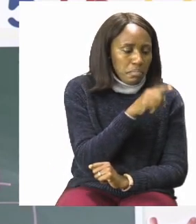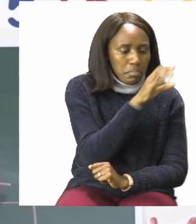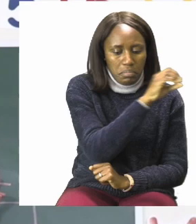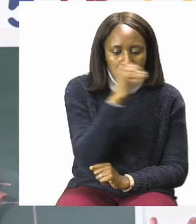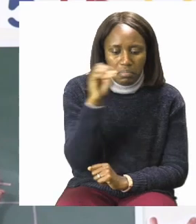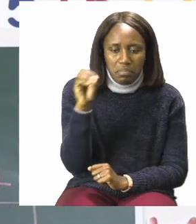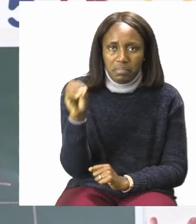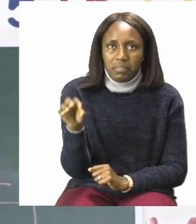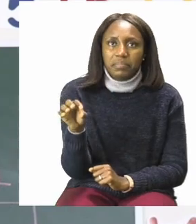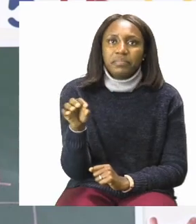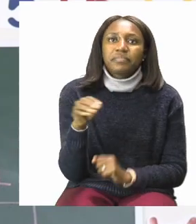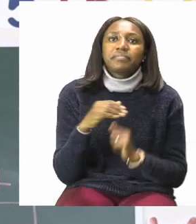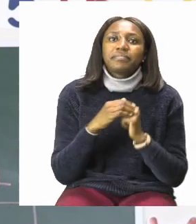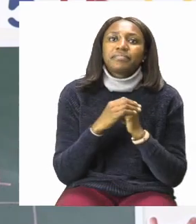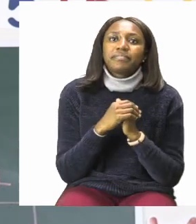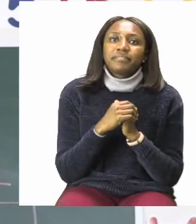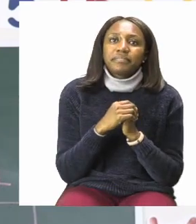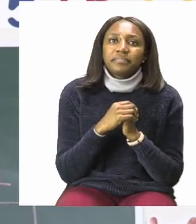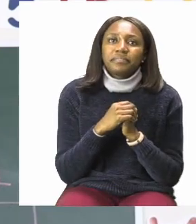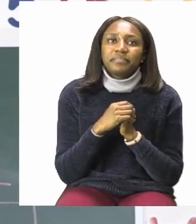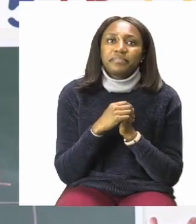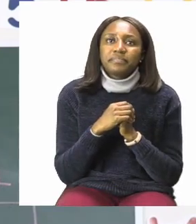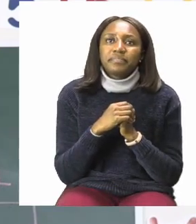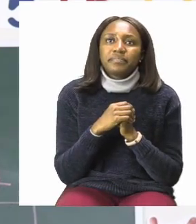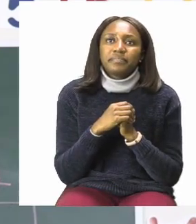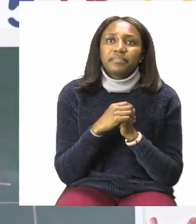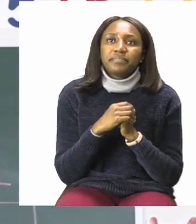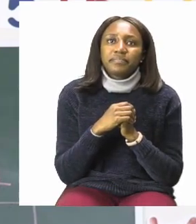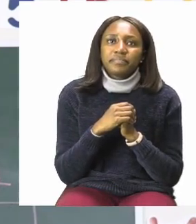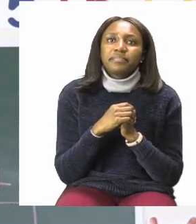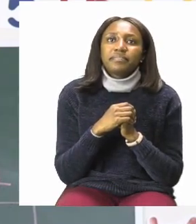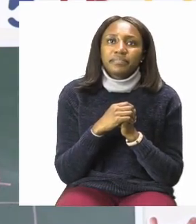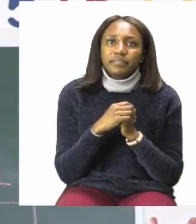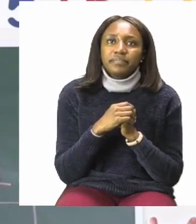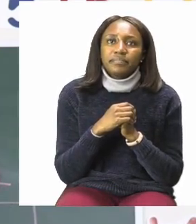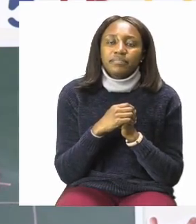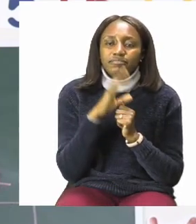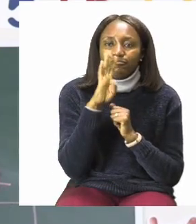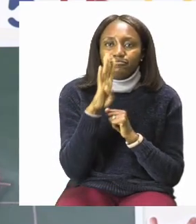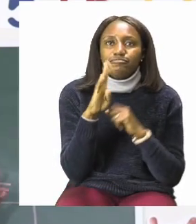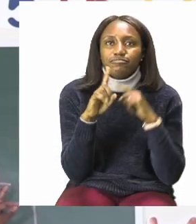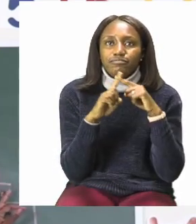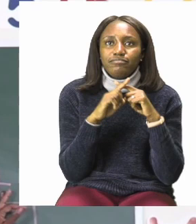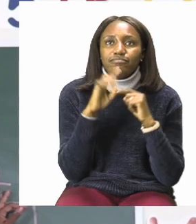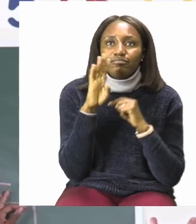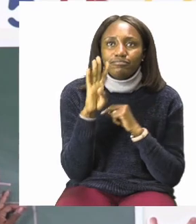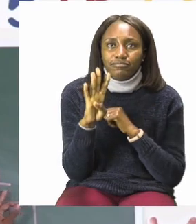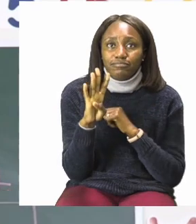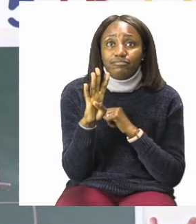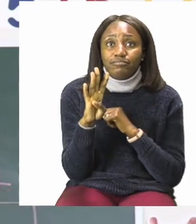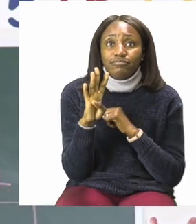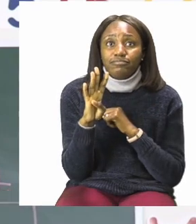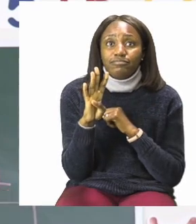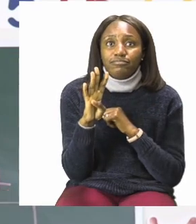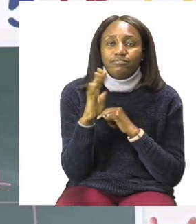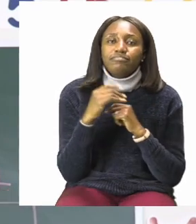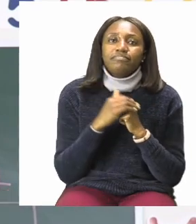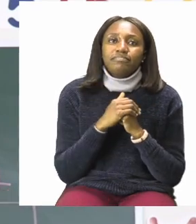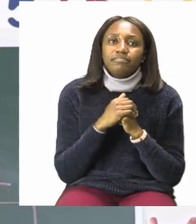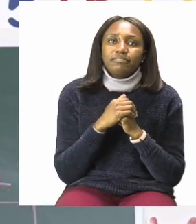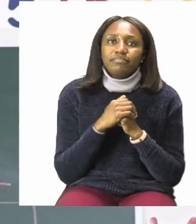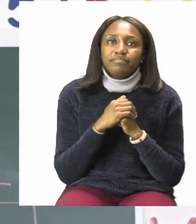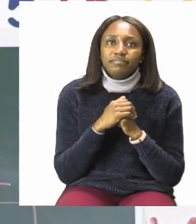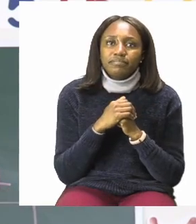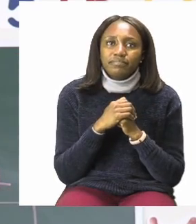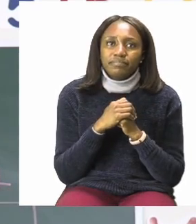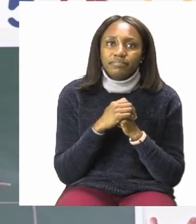and the answer at the equal sign. Then you can say 4 sets of whatever answer is there.